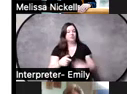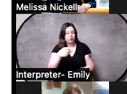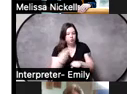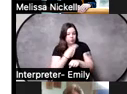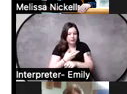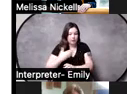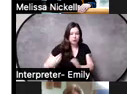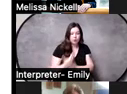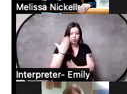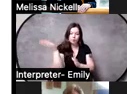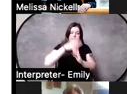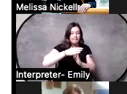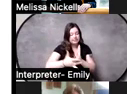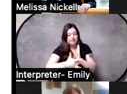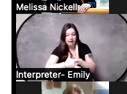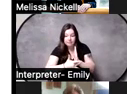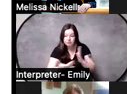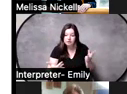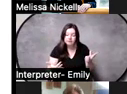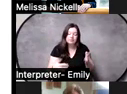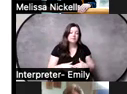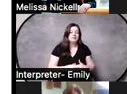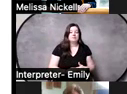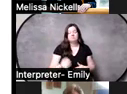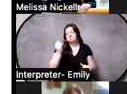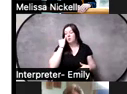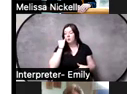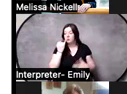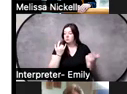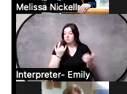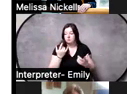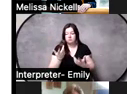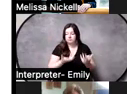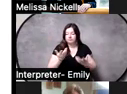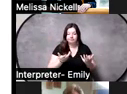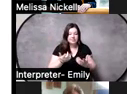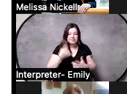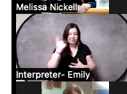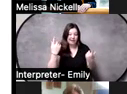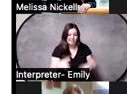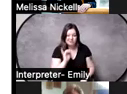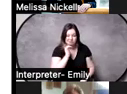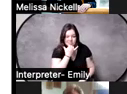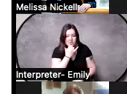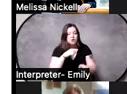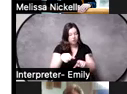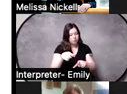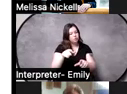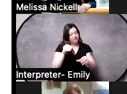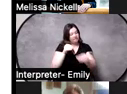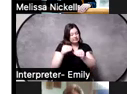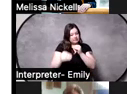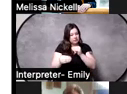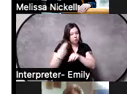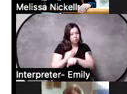these pitfalls and considered alternative approaches? And are you using rigorous, statistical analysis? Okay.